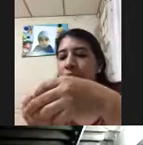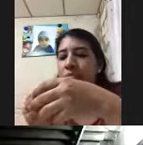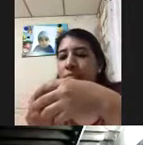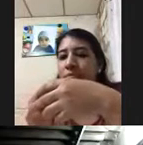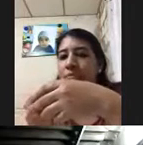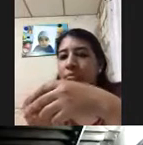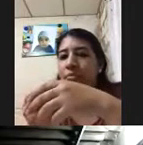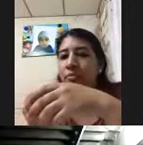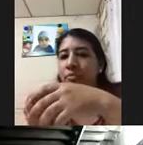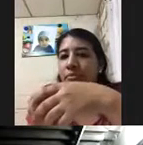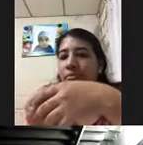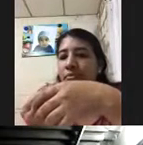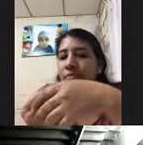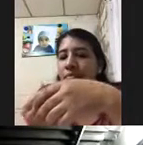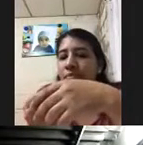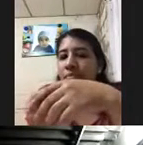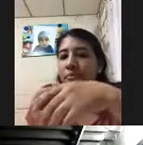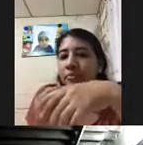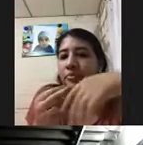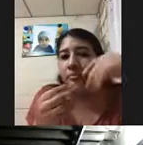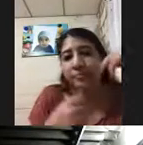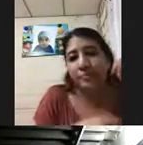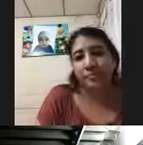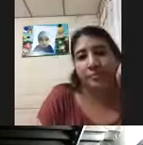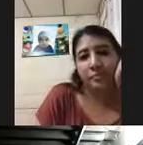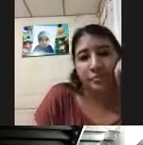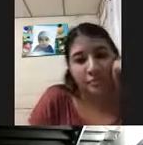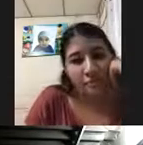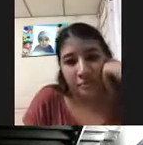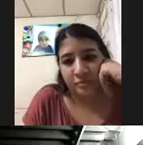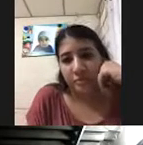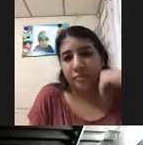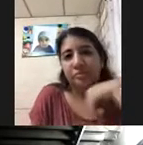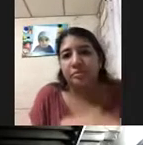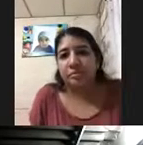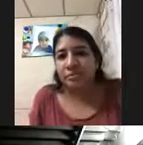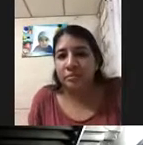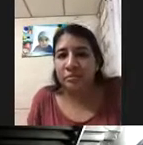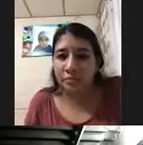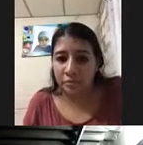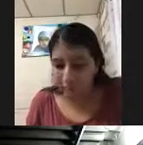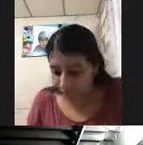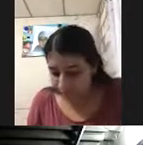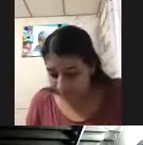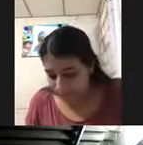On Saturday, I am playing football soccer at 4 o'clock.